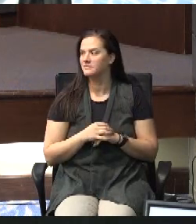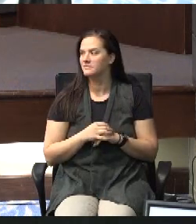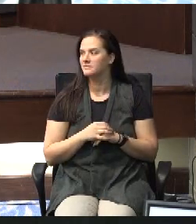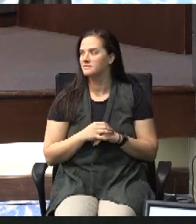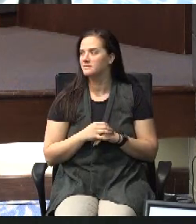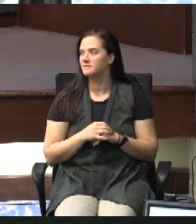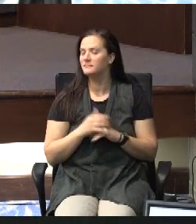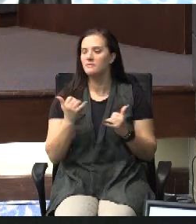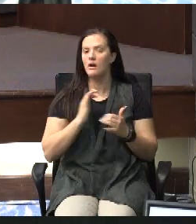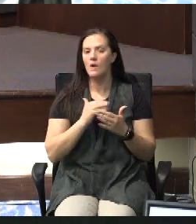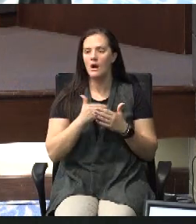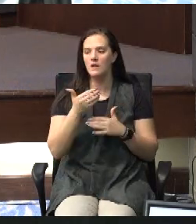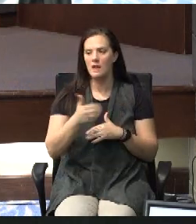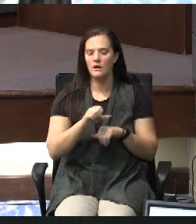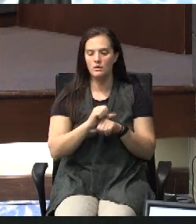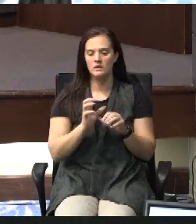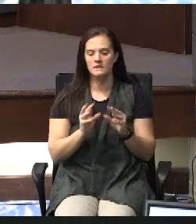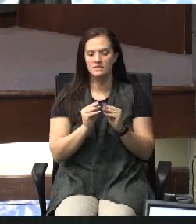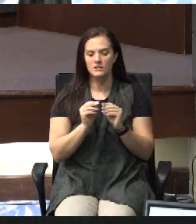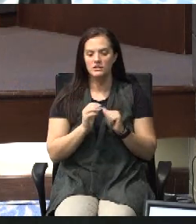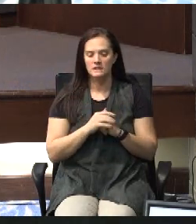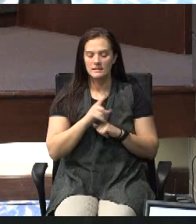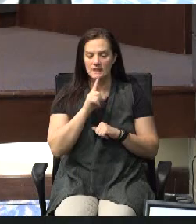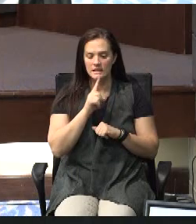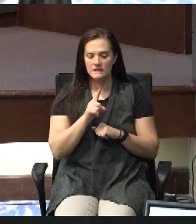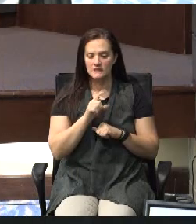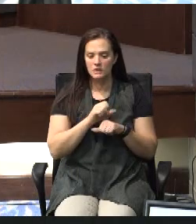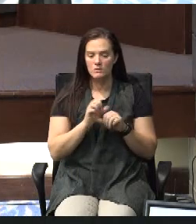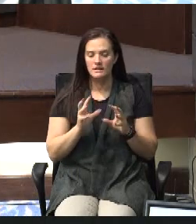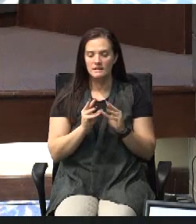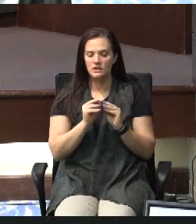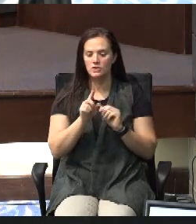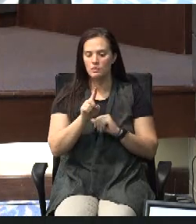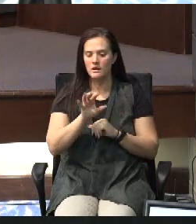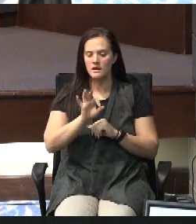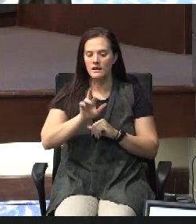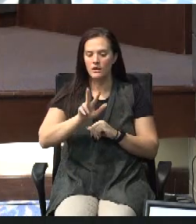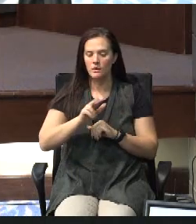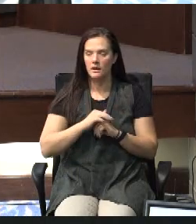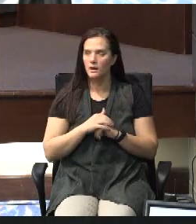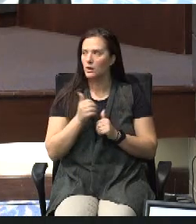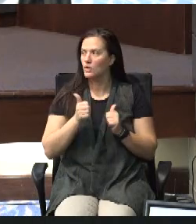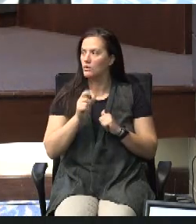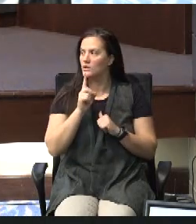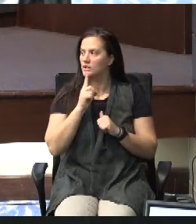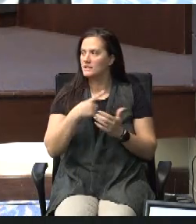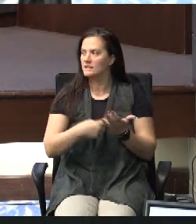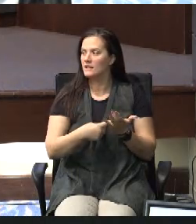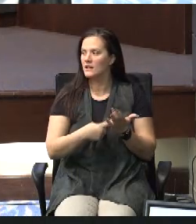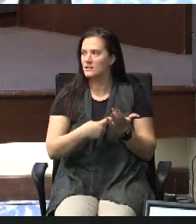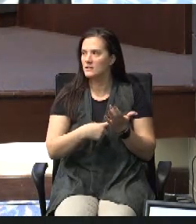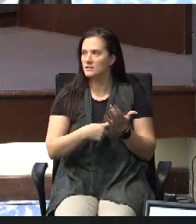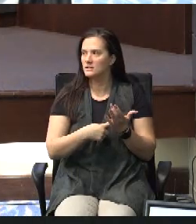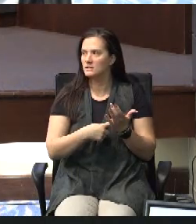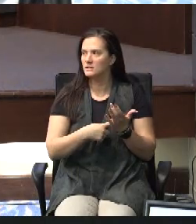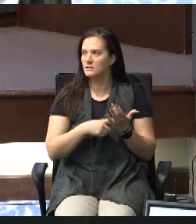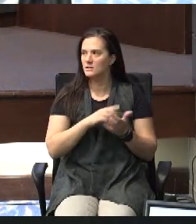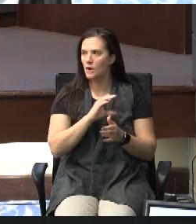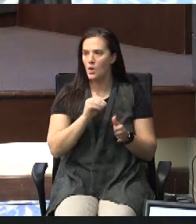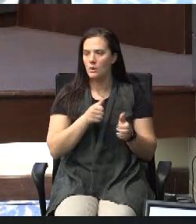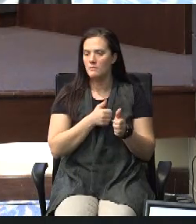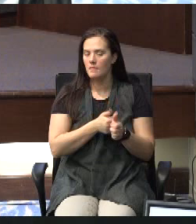Now, our next work session is work session 193, which is a discussion of code